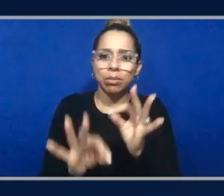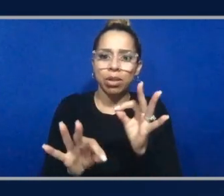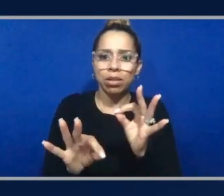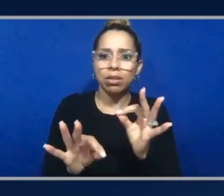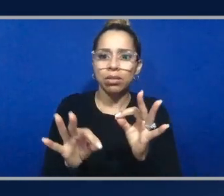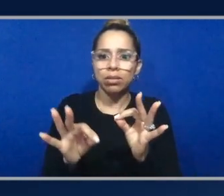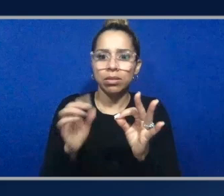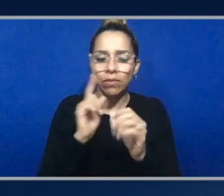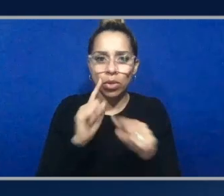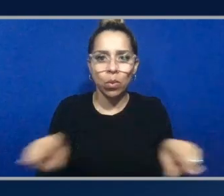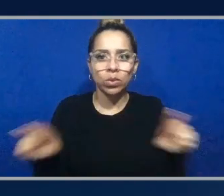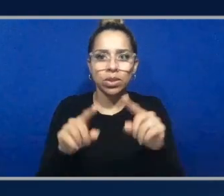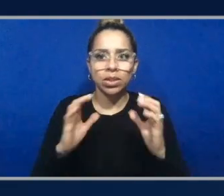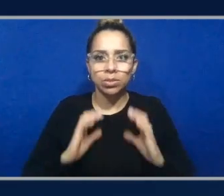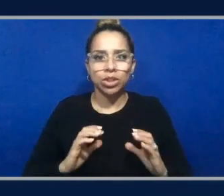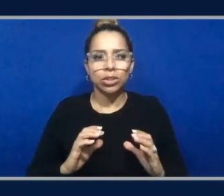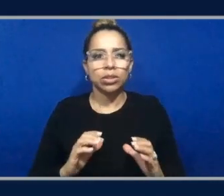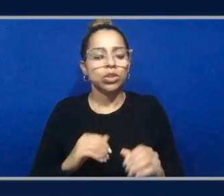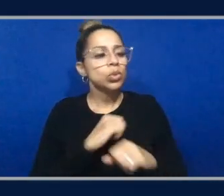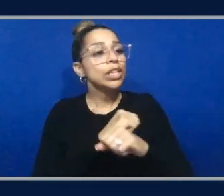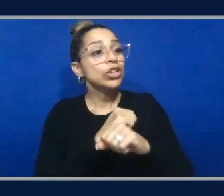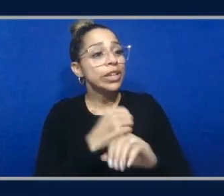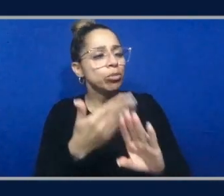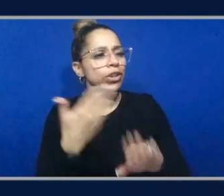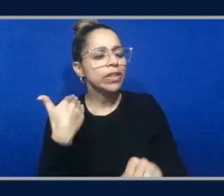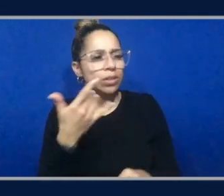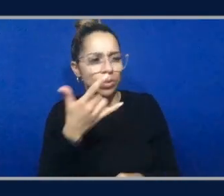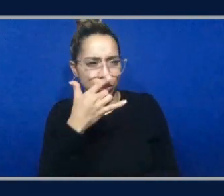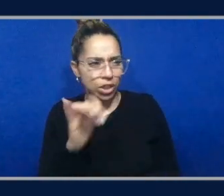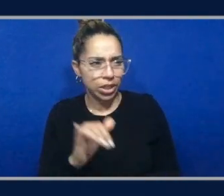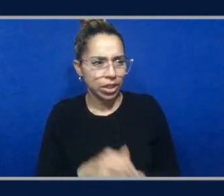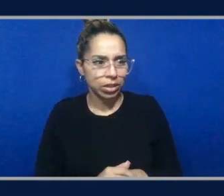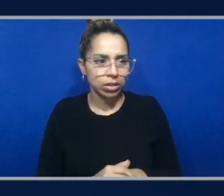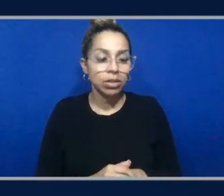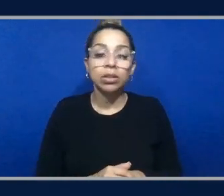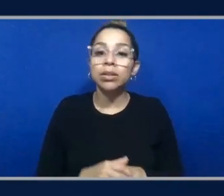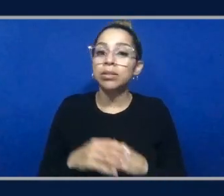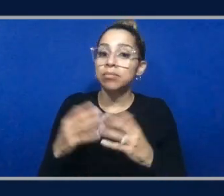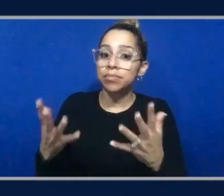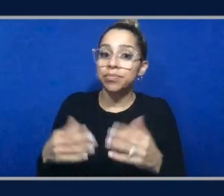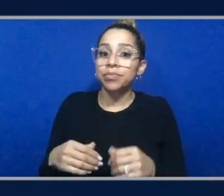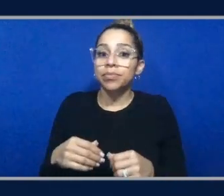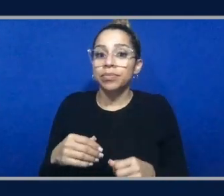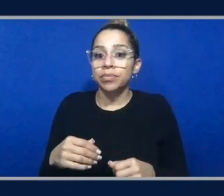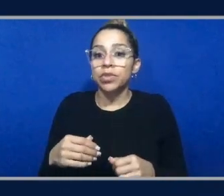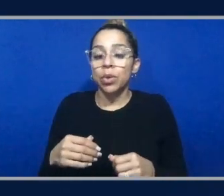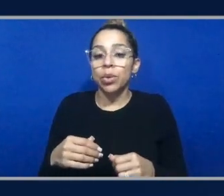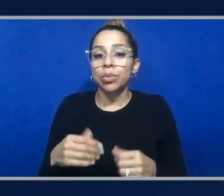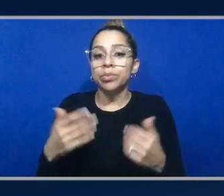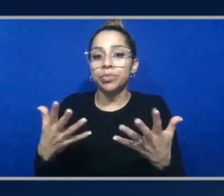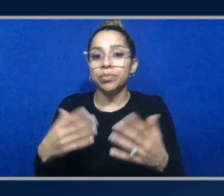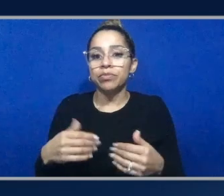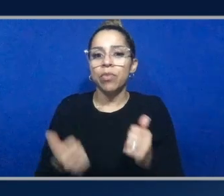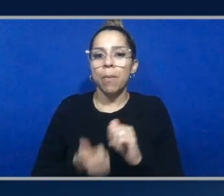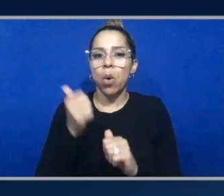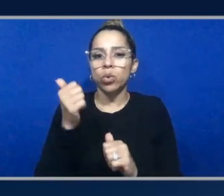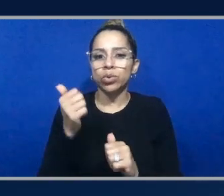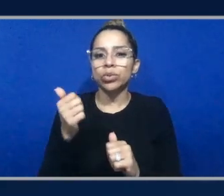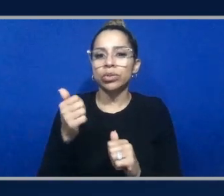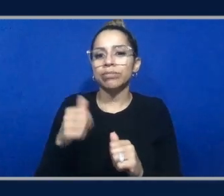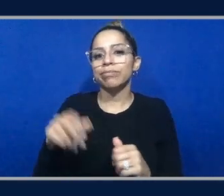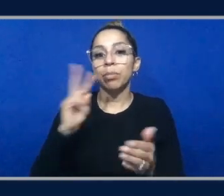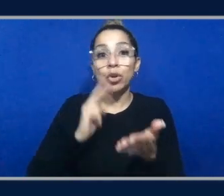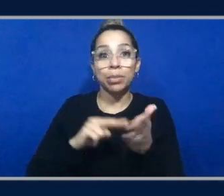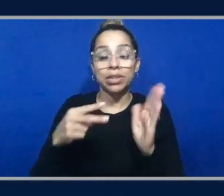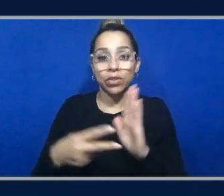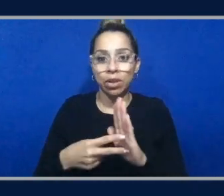previously, how would that have been set up? Yeah. So in normal S3 general purpose bucket, when you have to secure your tables, you need to know the